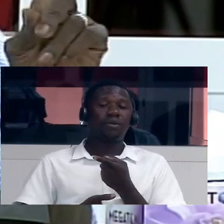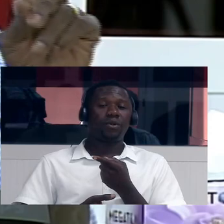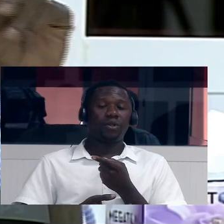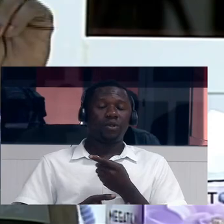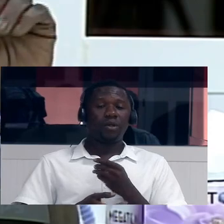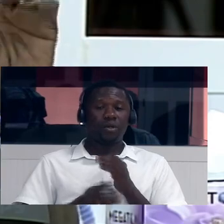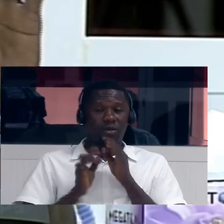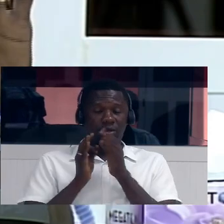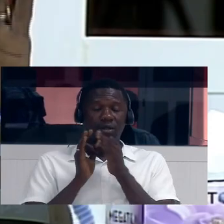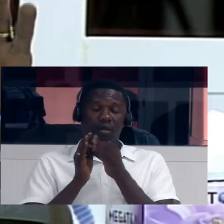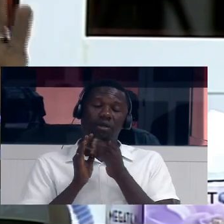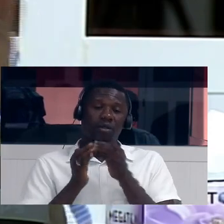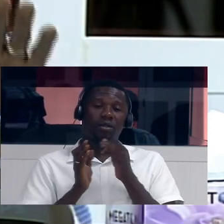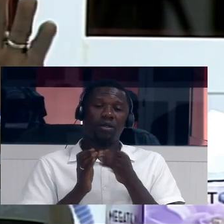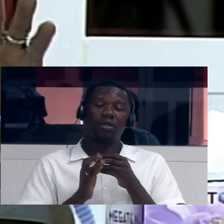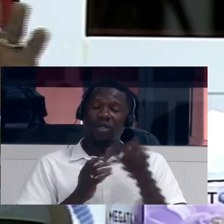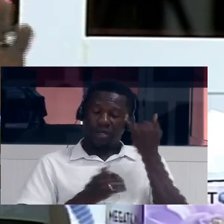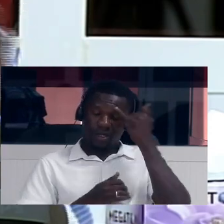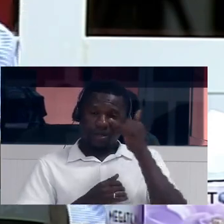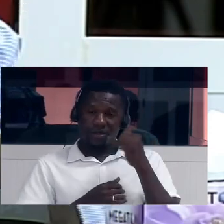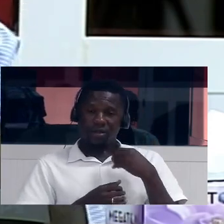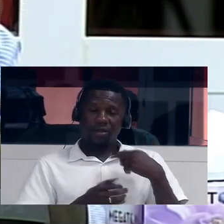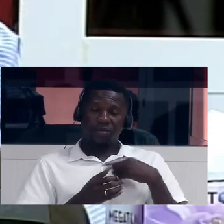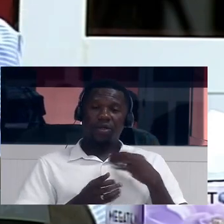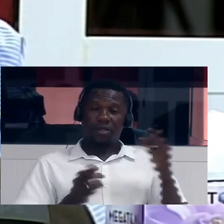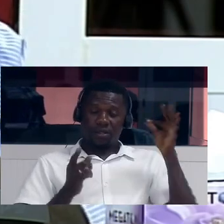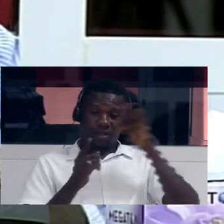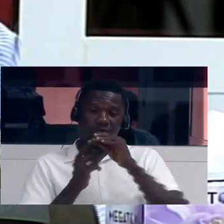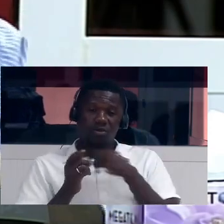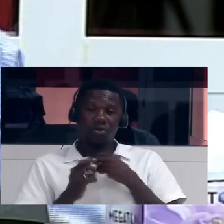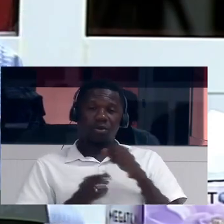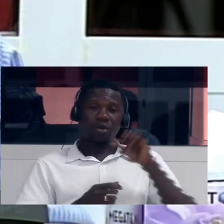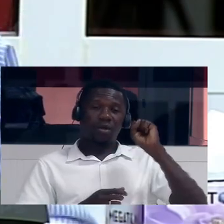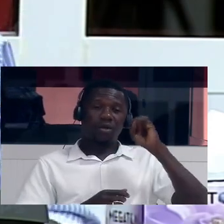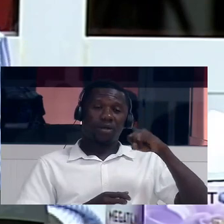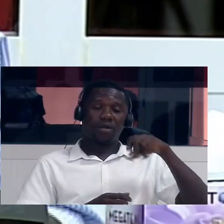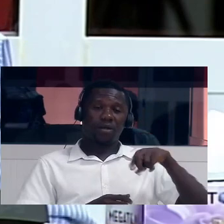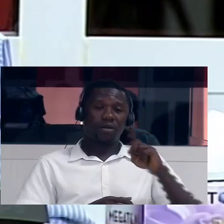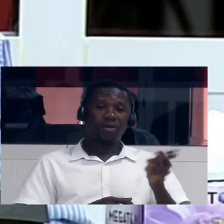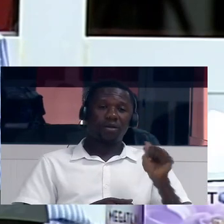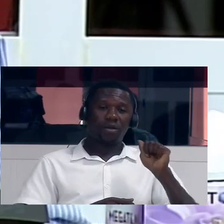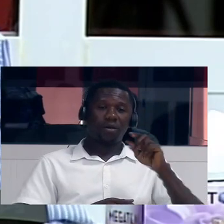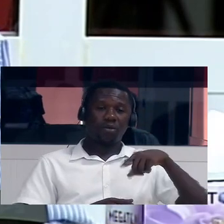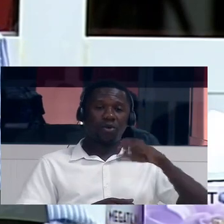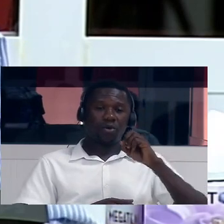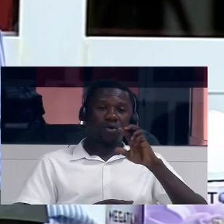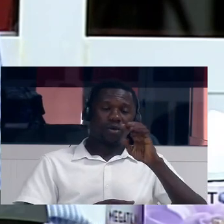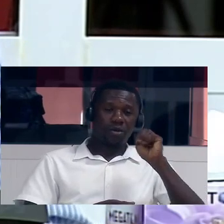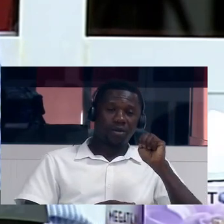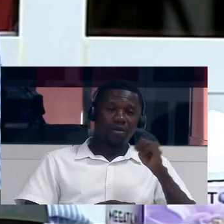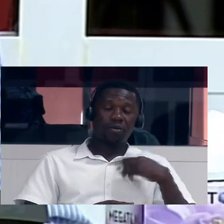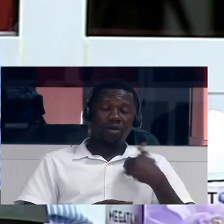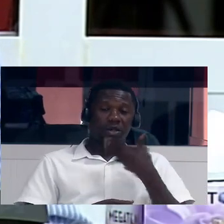I got that kind of idea during my trips to Singapore. People who have been to Singapore will know that